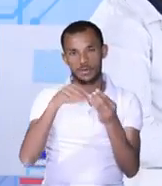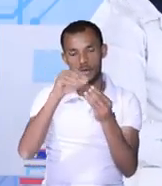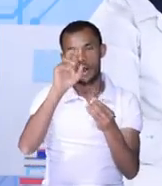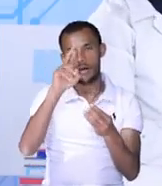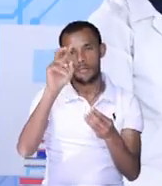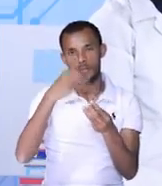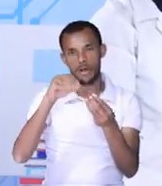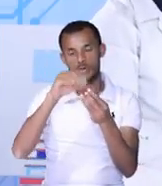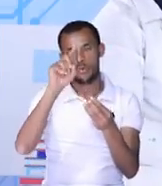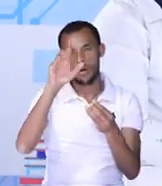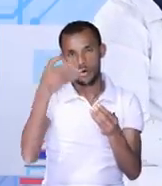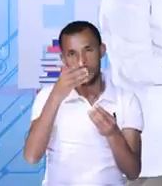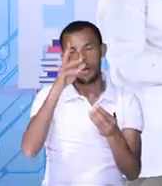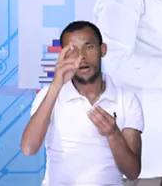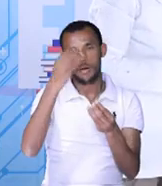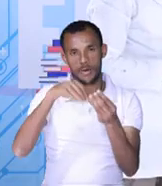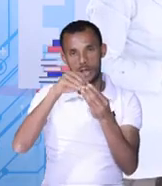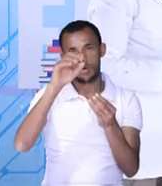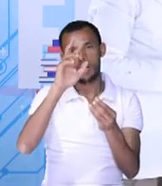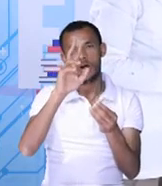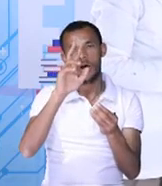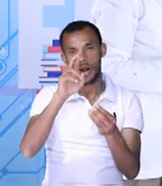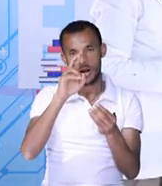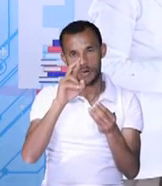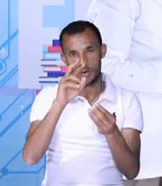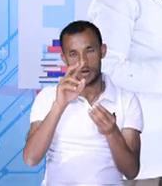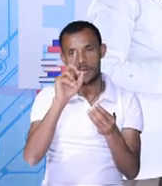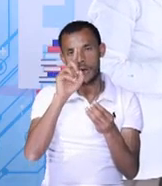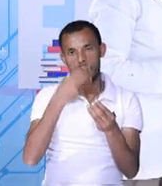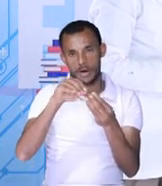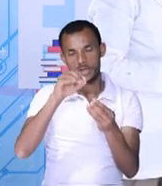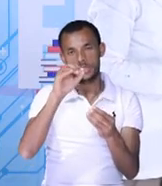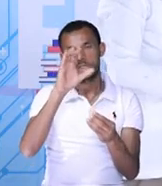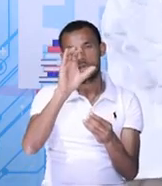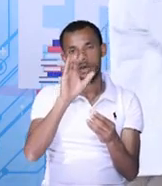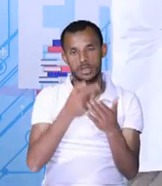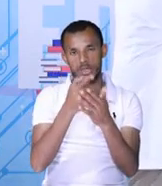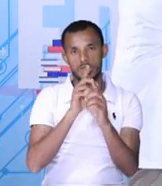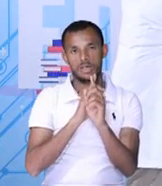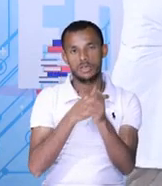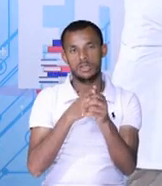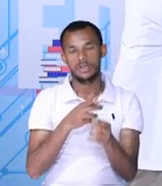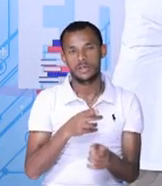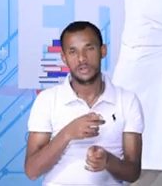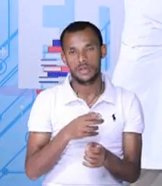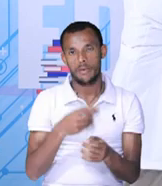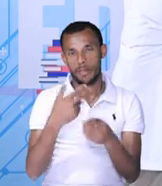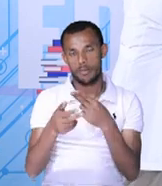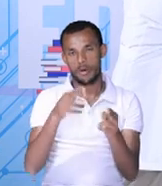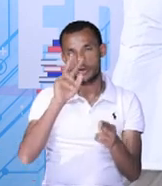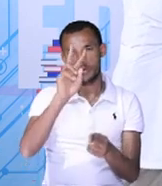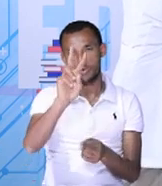over r plus 1 plus some constant c. So this will be the answer, just multiplying